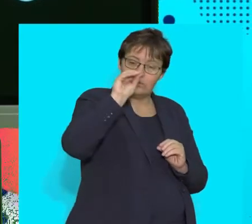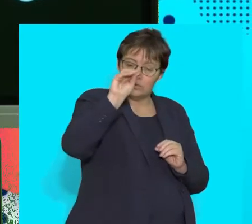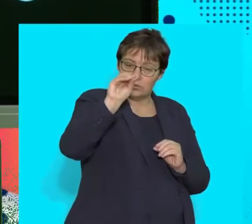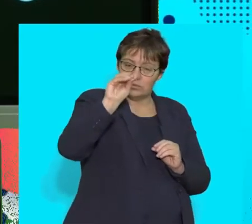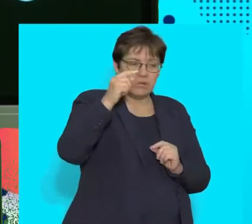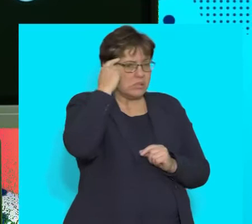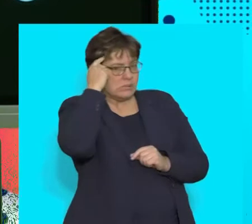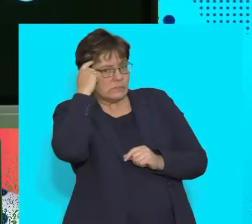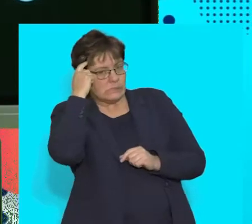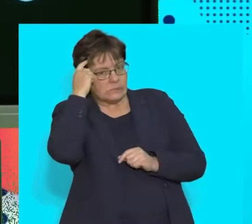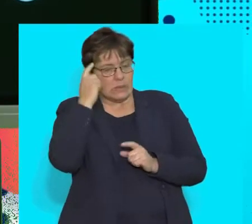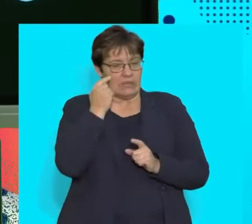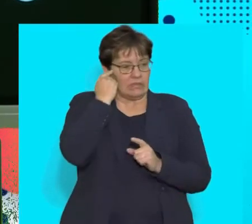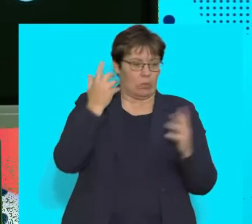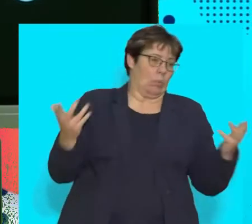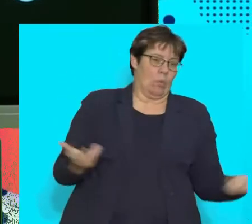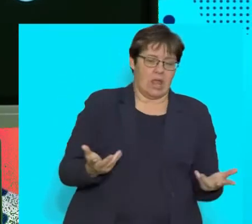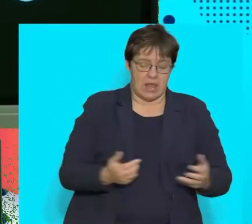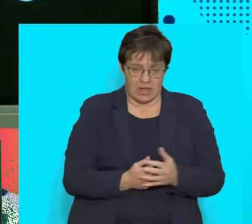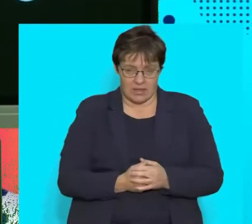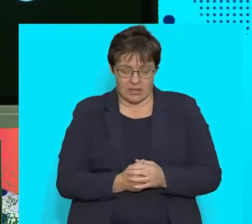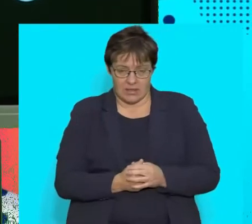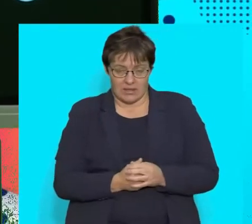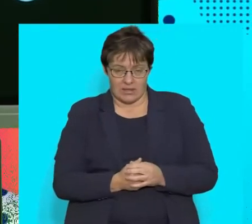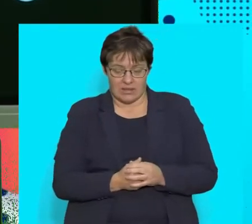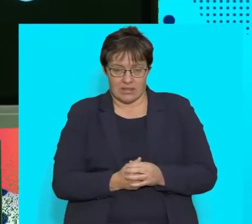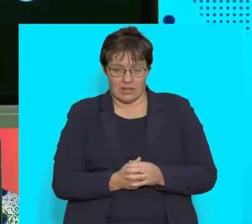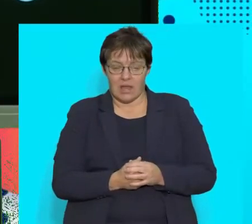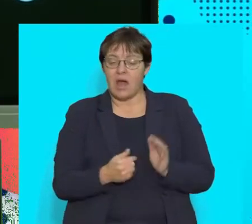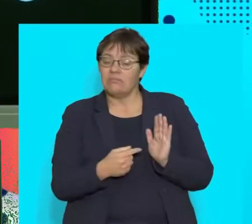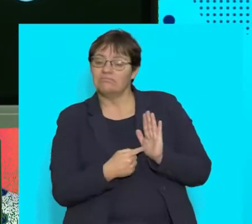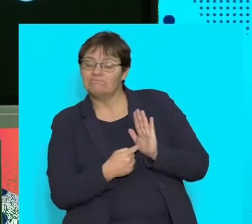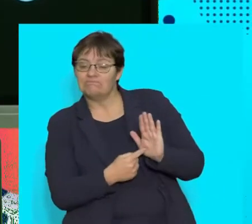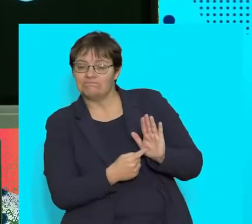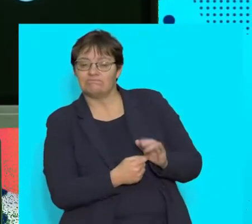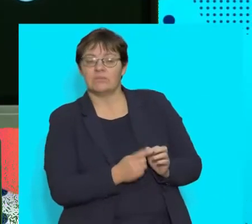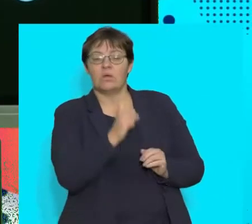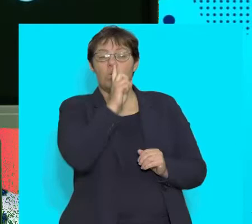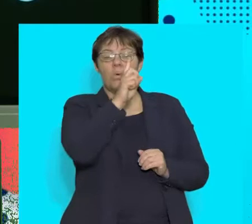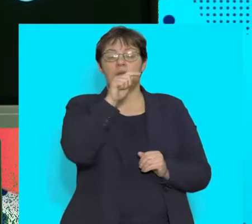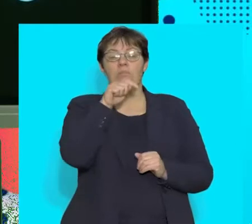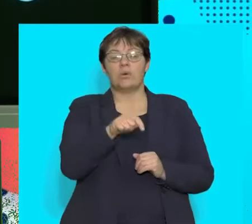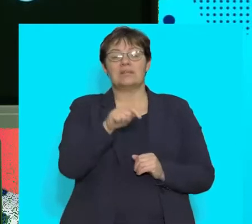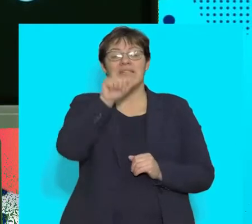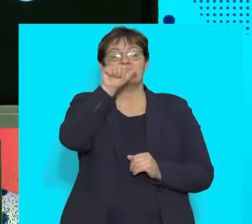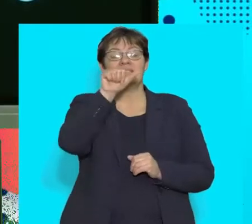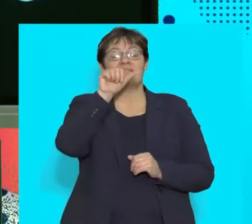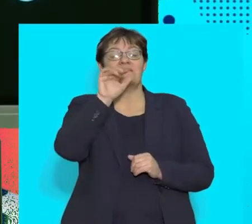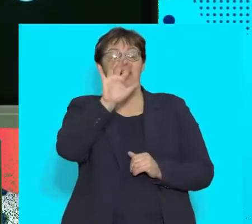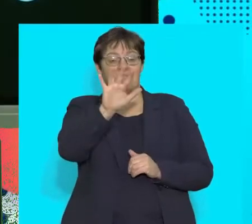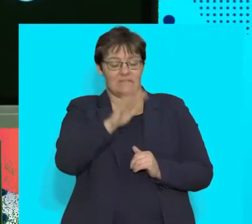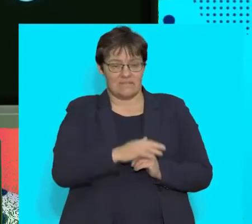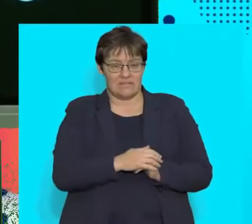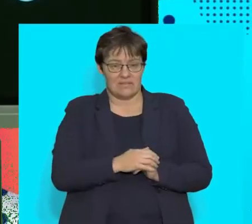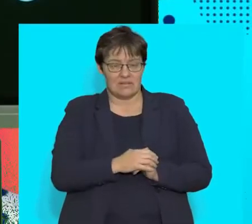mustn't guess where something is. If the reading is, for example, 1.65,